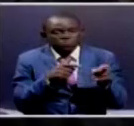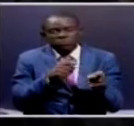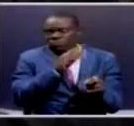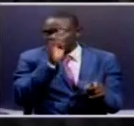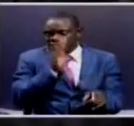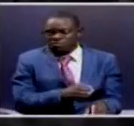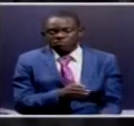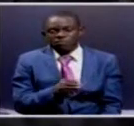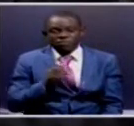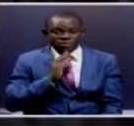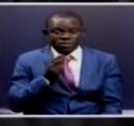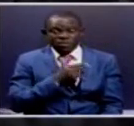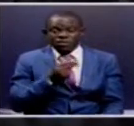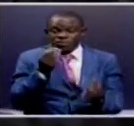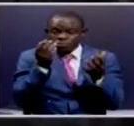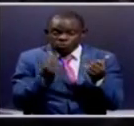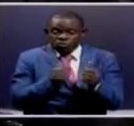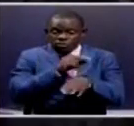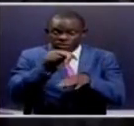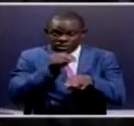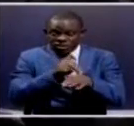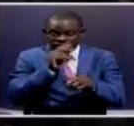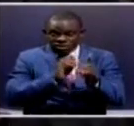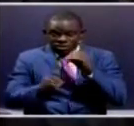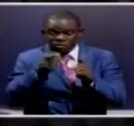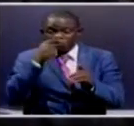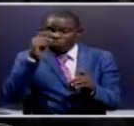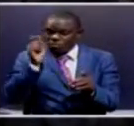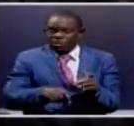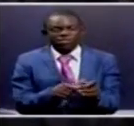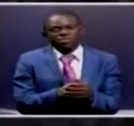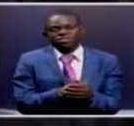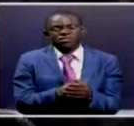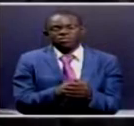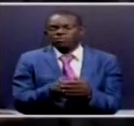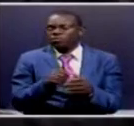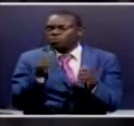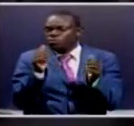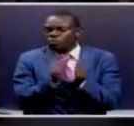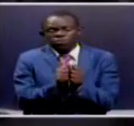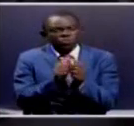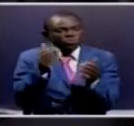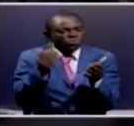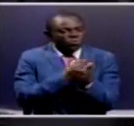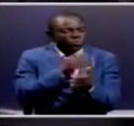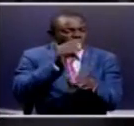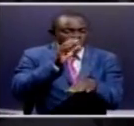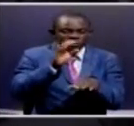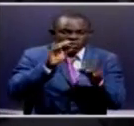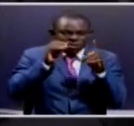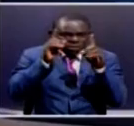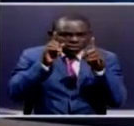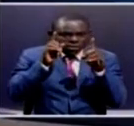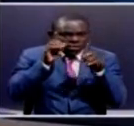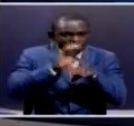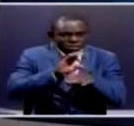with or without the chairmanship of the church, because there are many individuals in this country and other organizations that can chair this process.